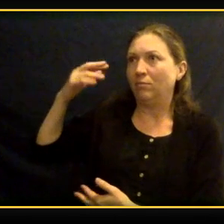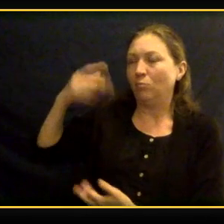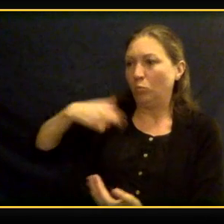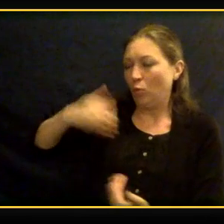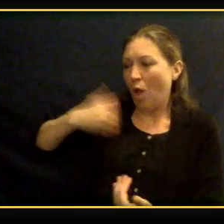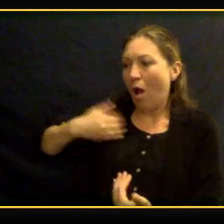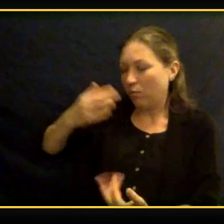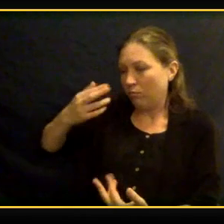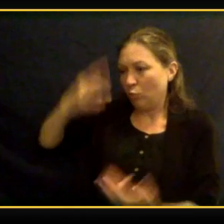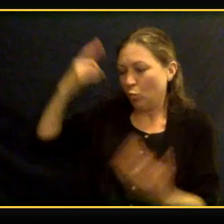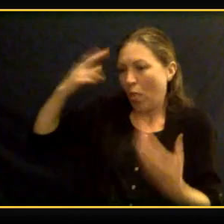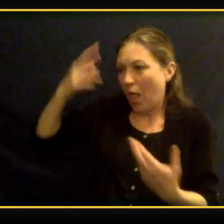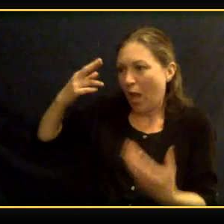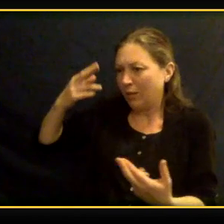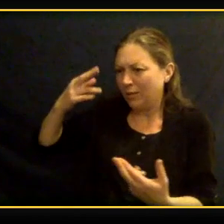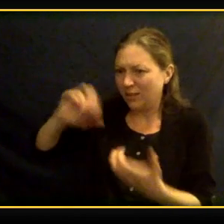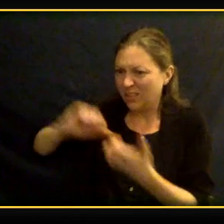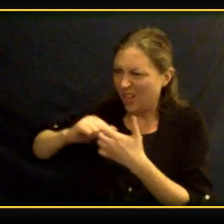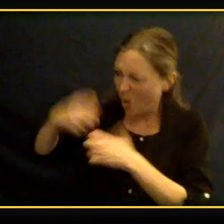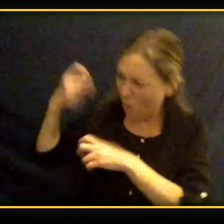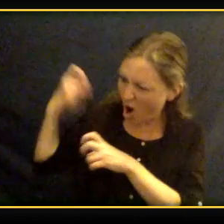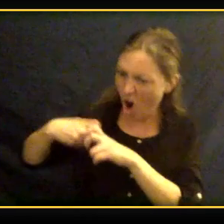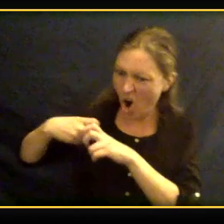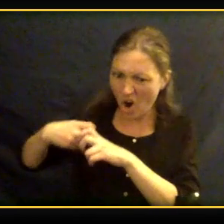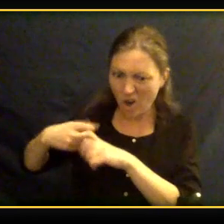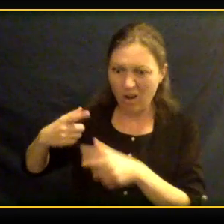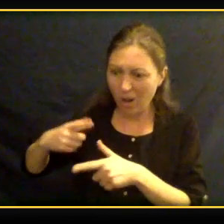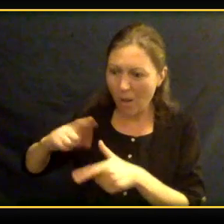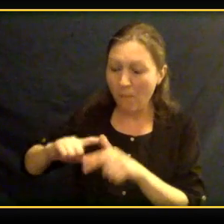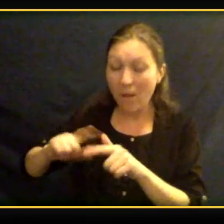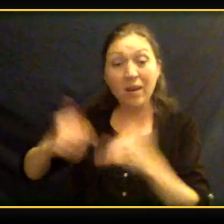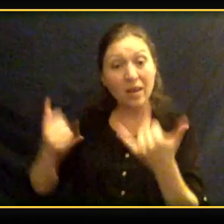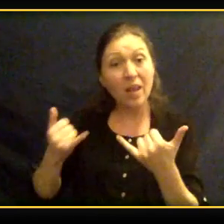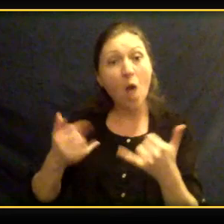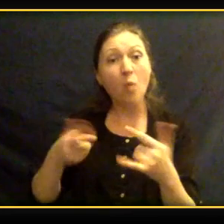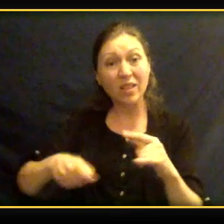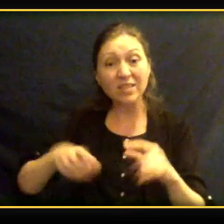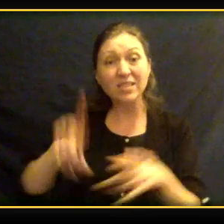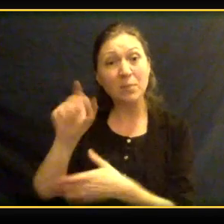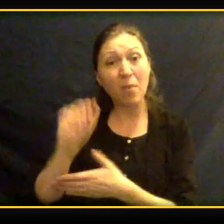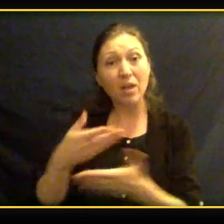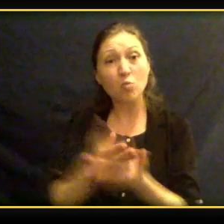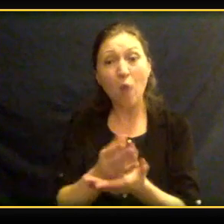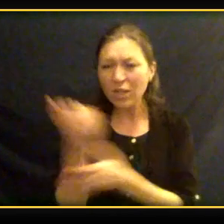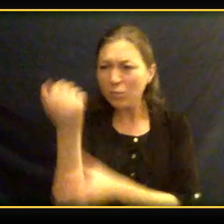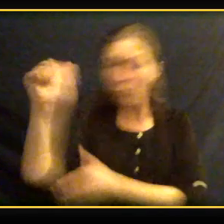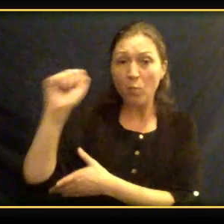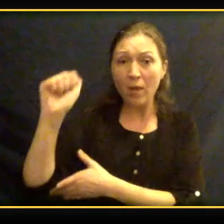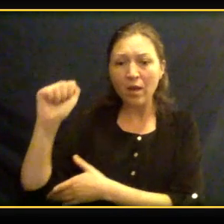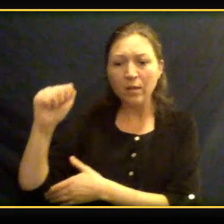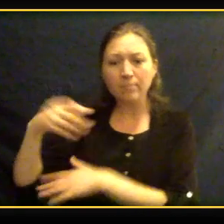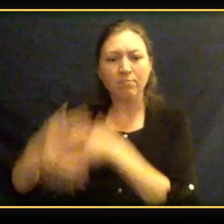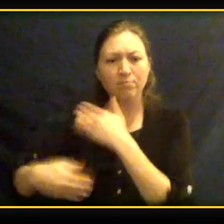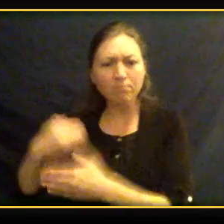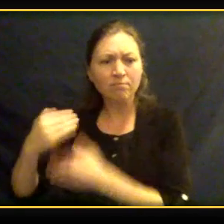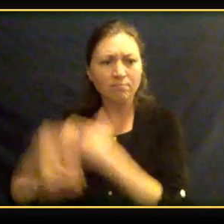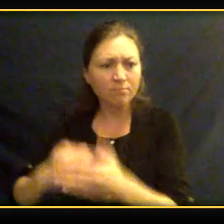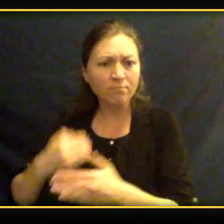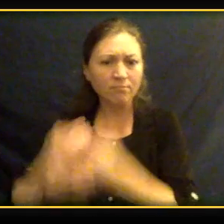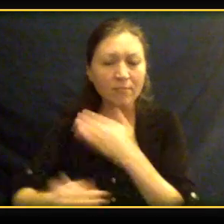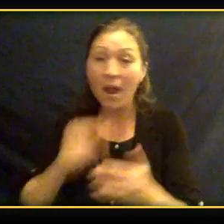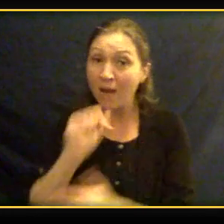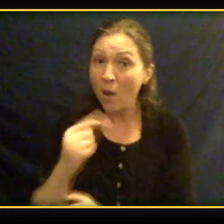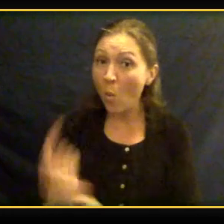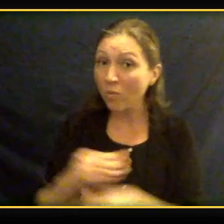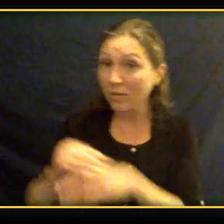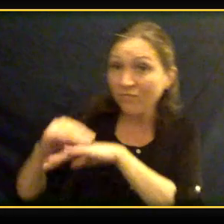a disability rights movement that eventually has led to not only changing this nation, but the entire world. And right at the